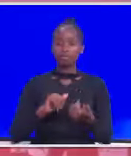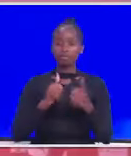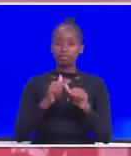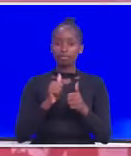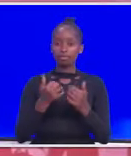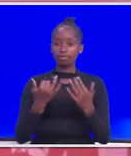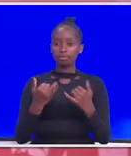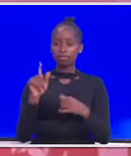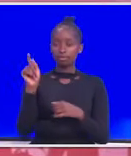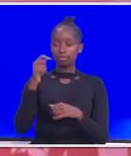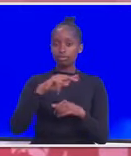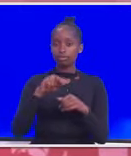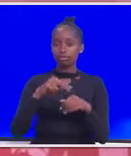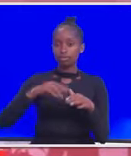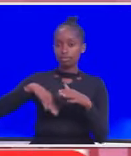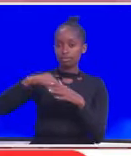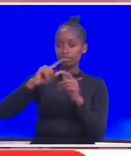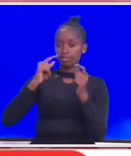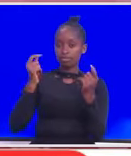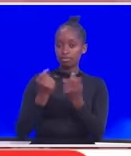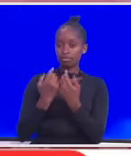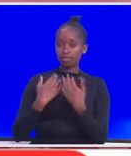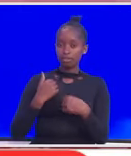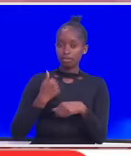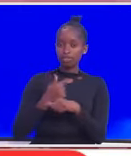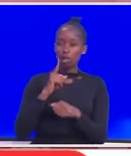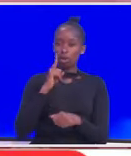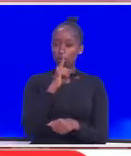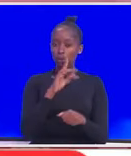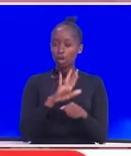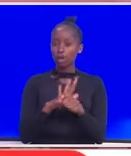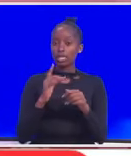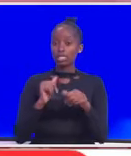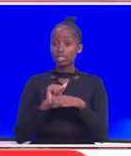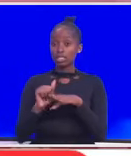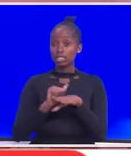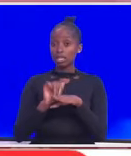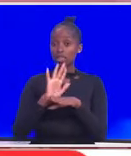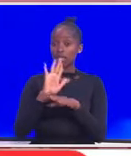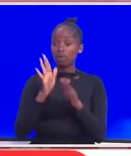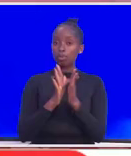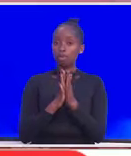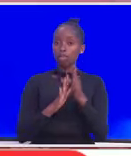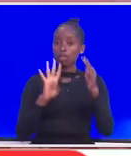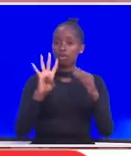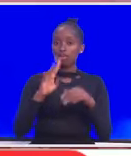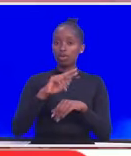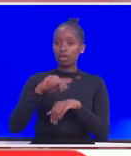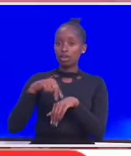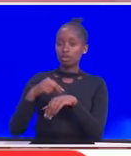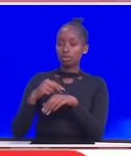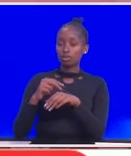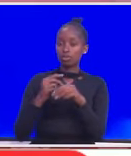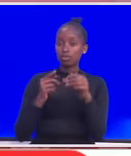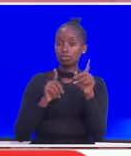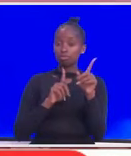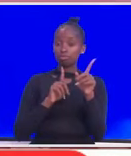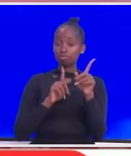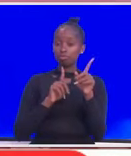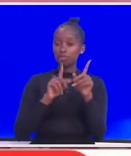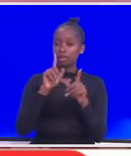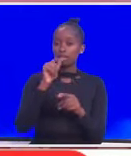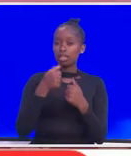Kenya national football team have intensified their training ahead of the Four Nations tournament that will be held in Malawi during